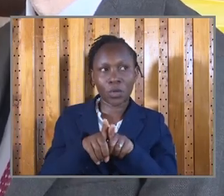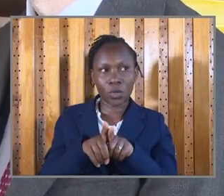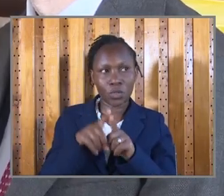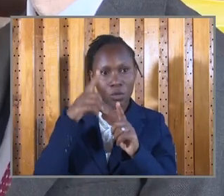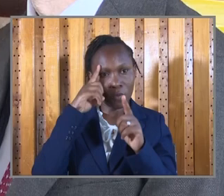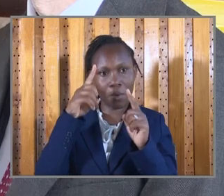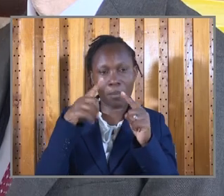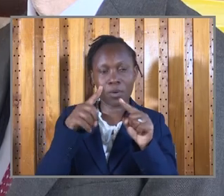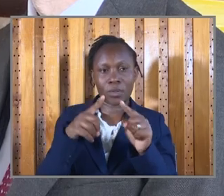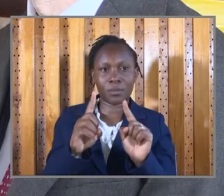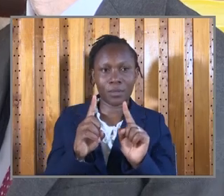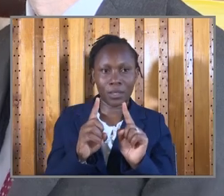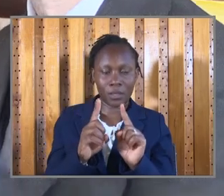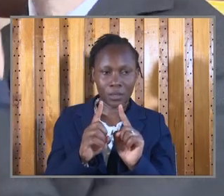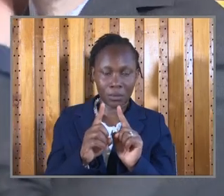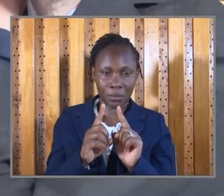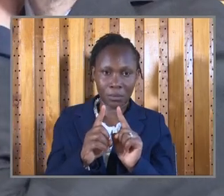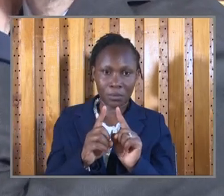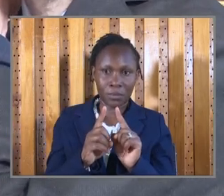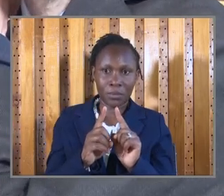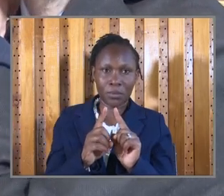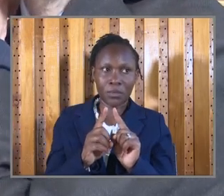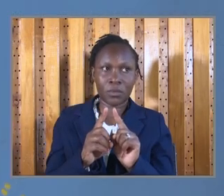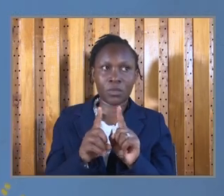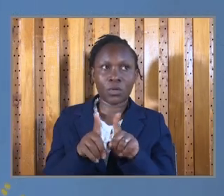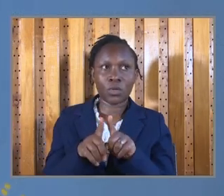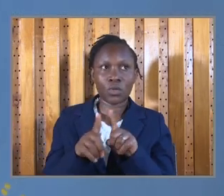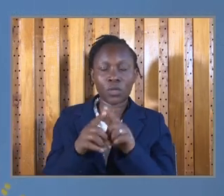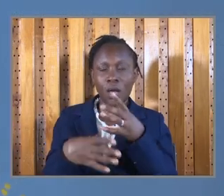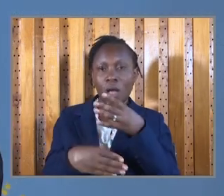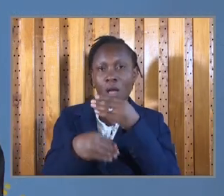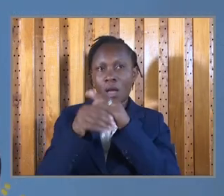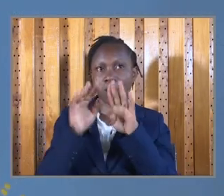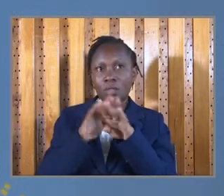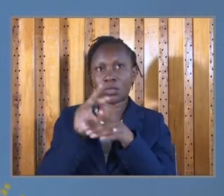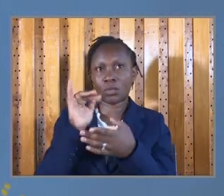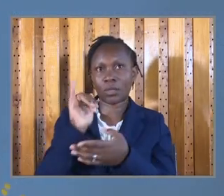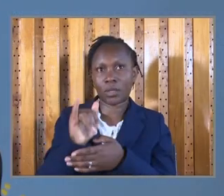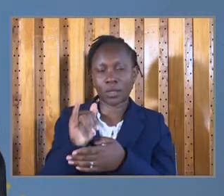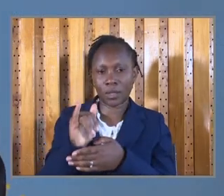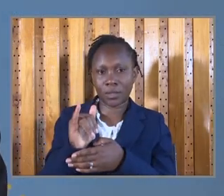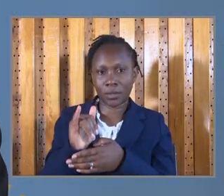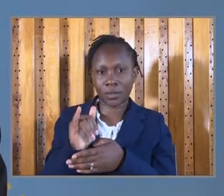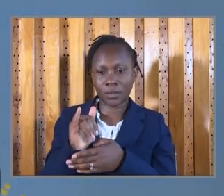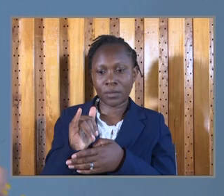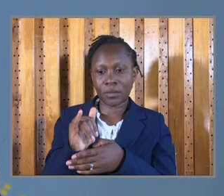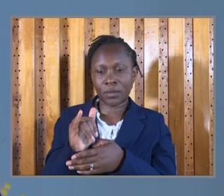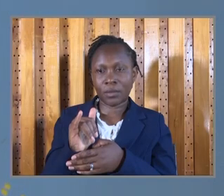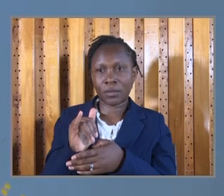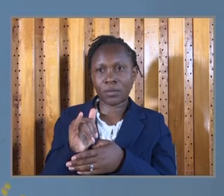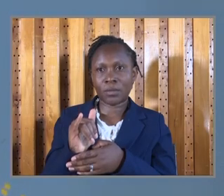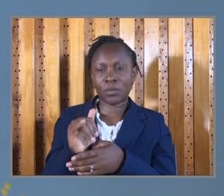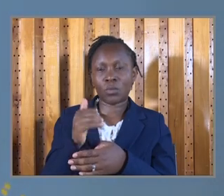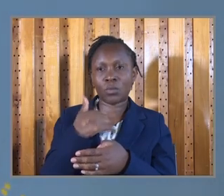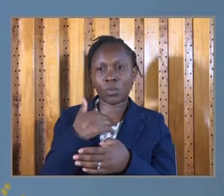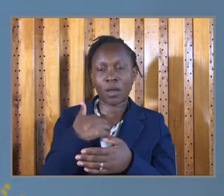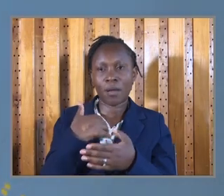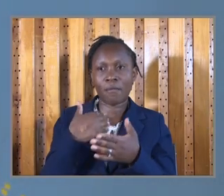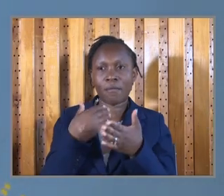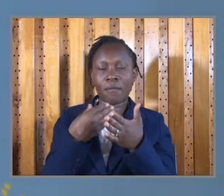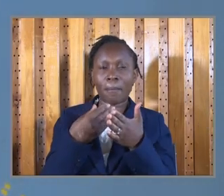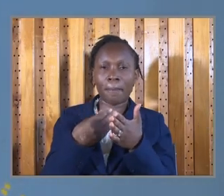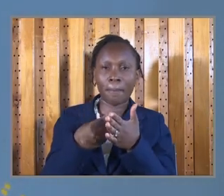prosperity. And in addition to this, I see the European Union and Kenya thinking quite alike in many multilateral